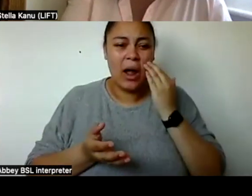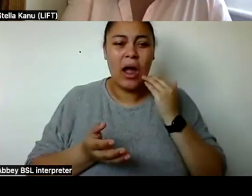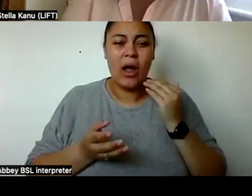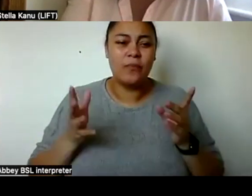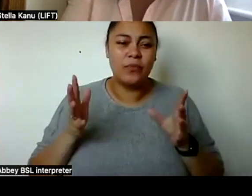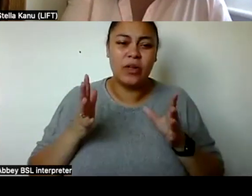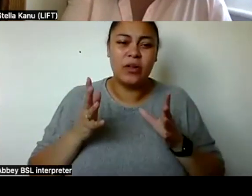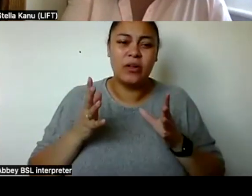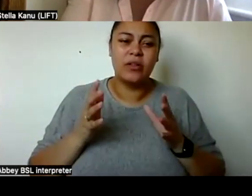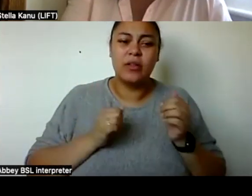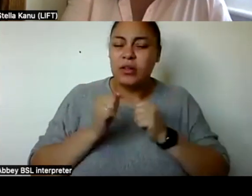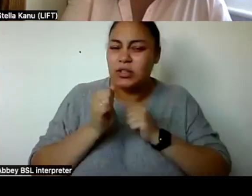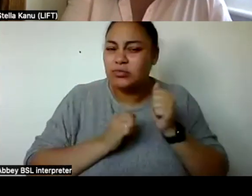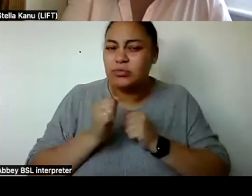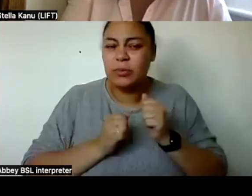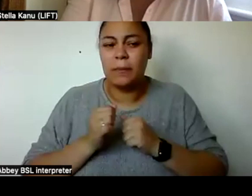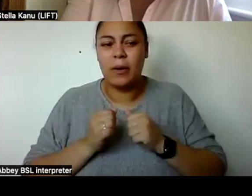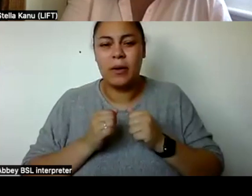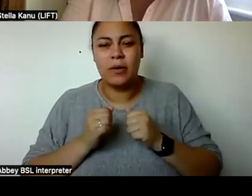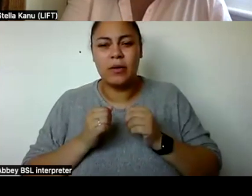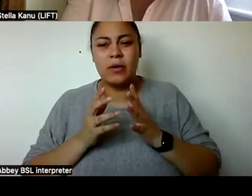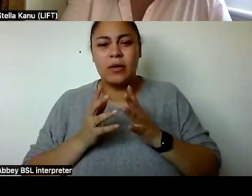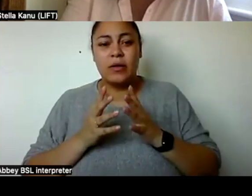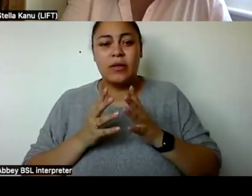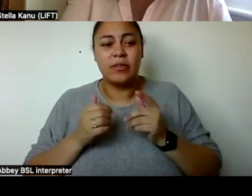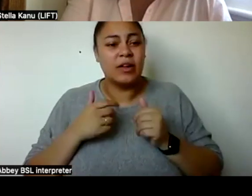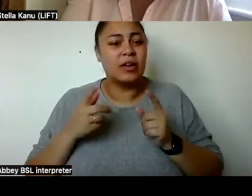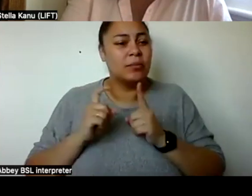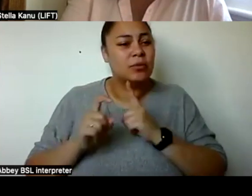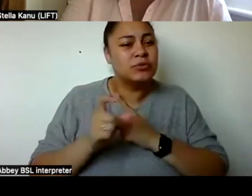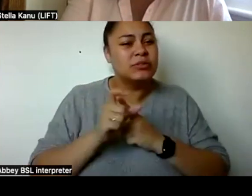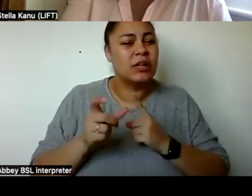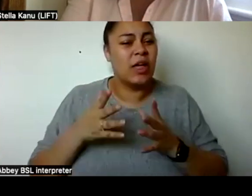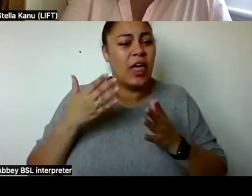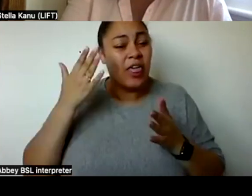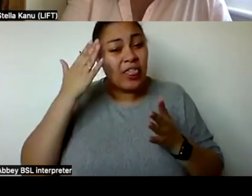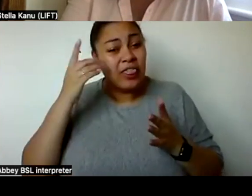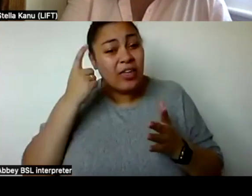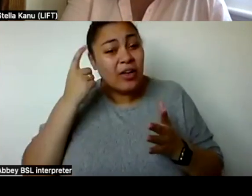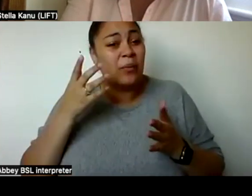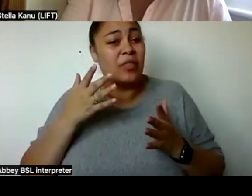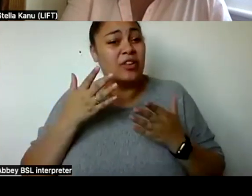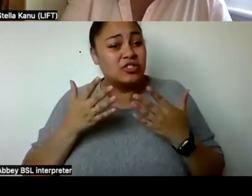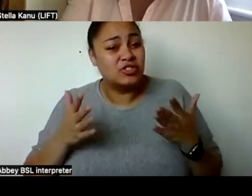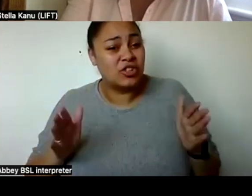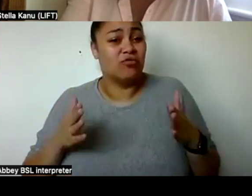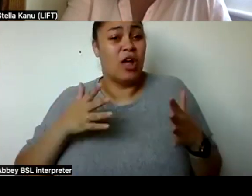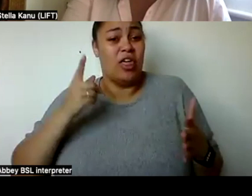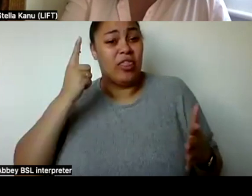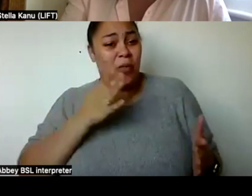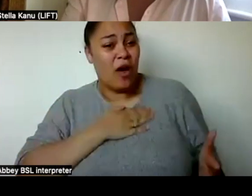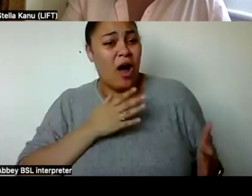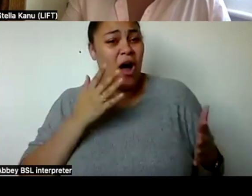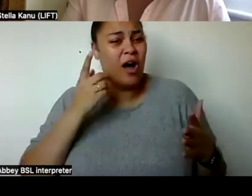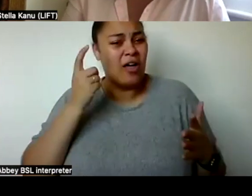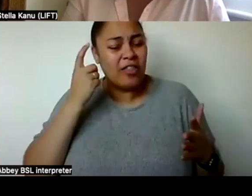and communities, and think generously and think with heart and think with collaboration and think with listening when